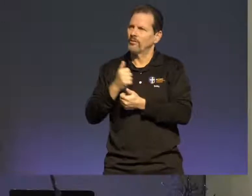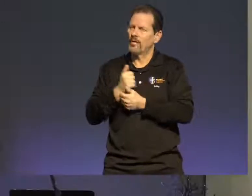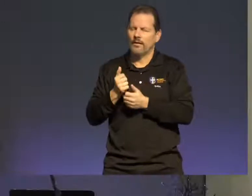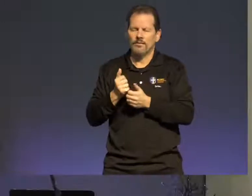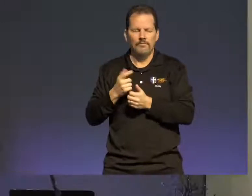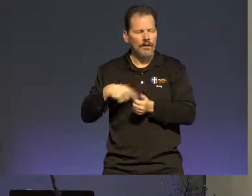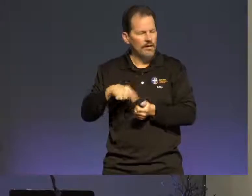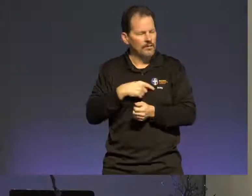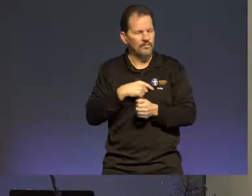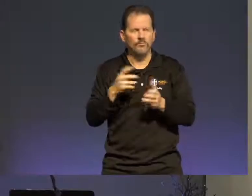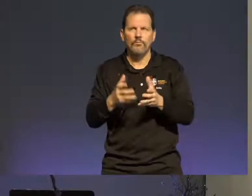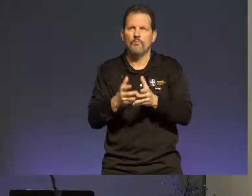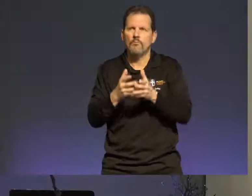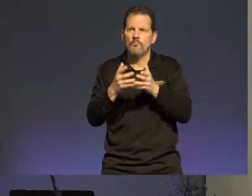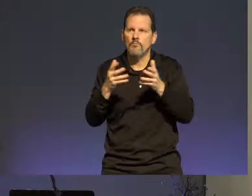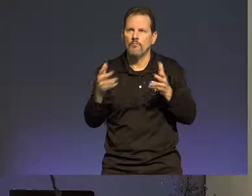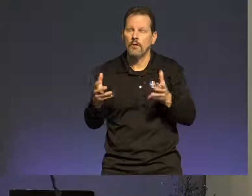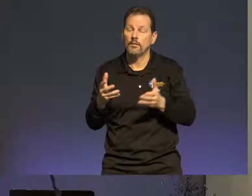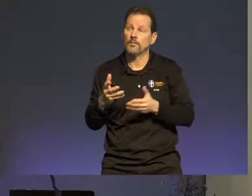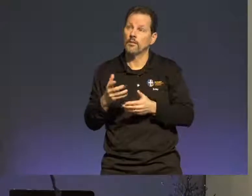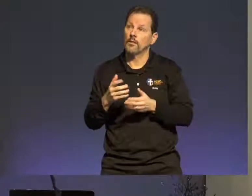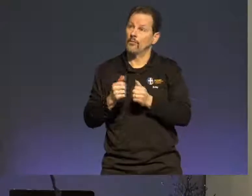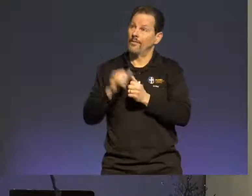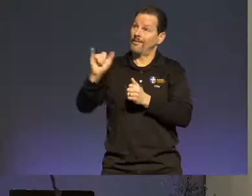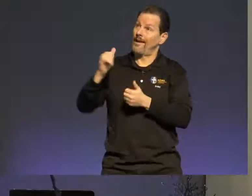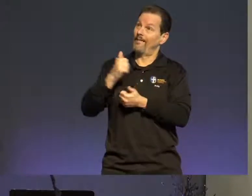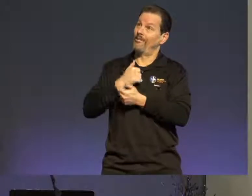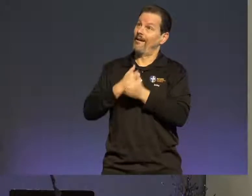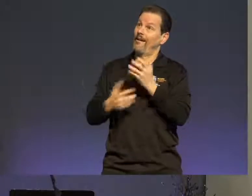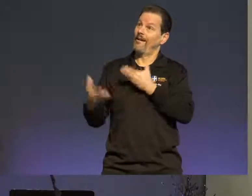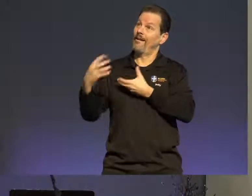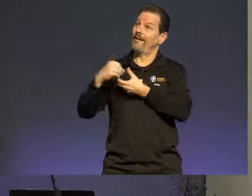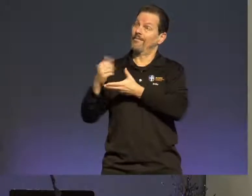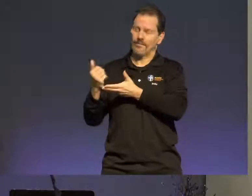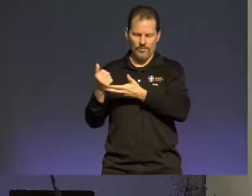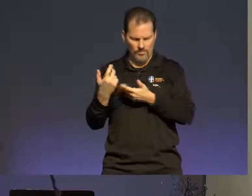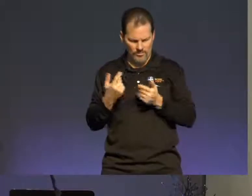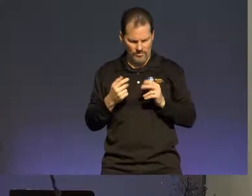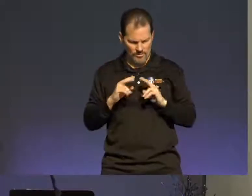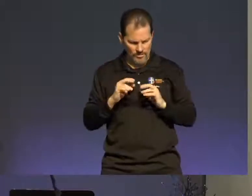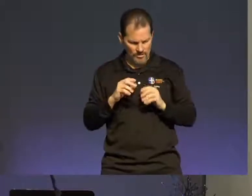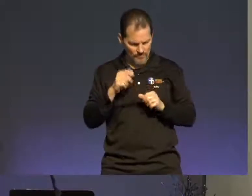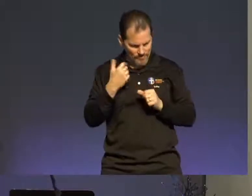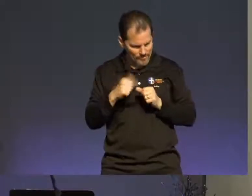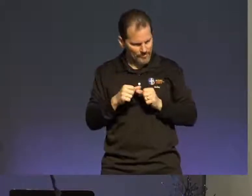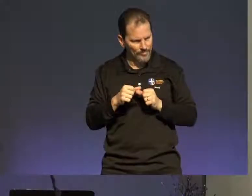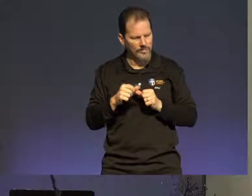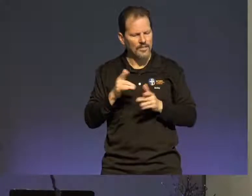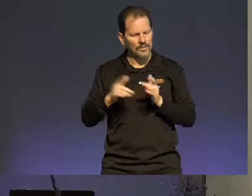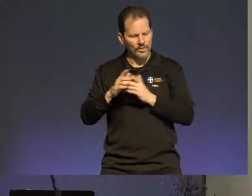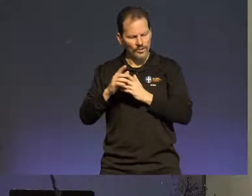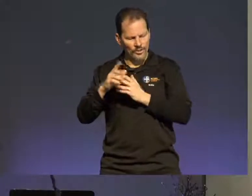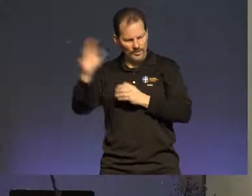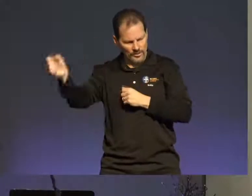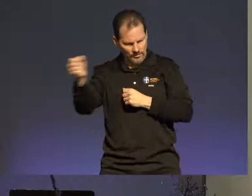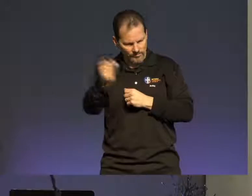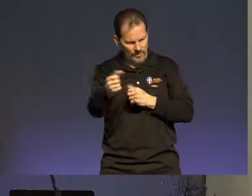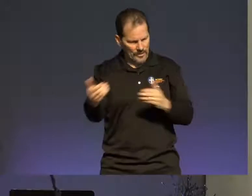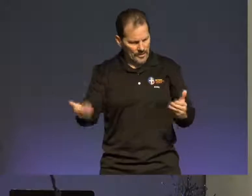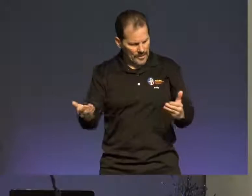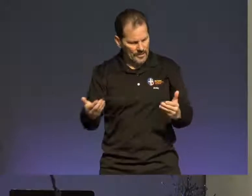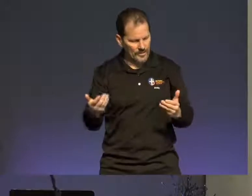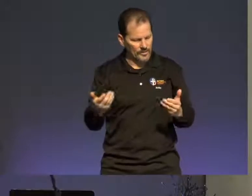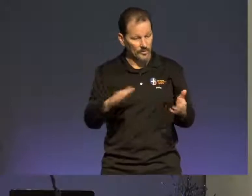Lord, I pray that in the midst of that love that we might recognize that your son came and died for us. And that we might celebrate that he didn't stay